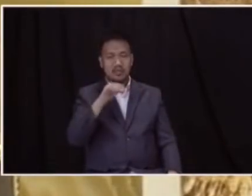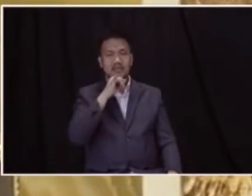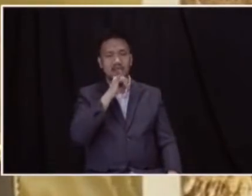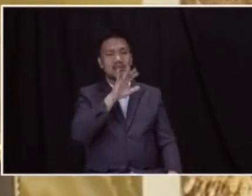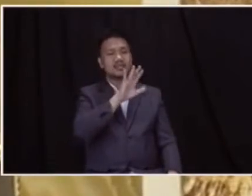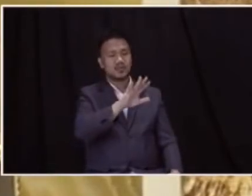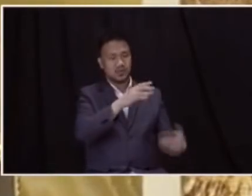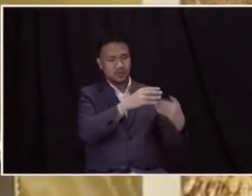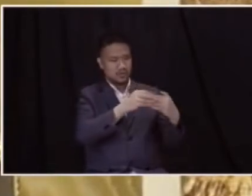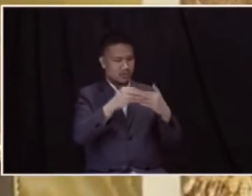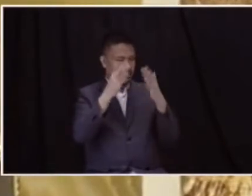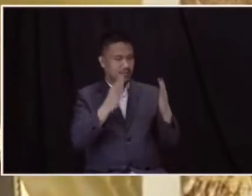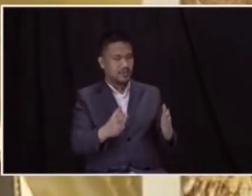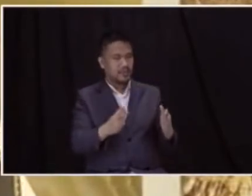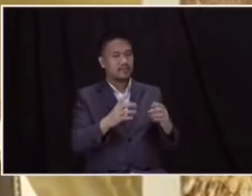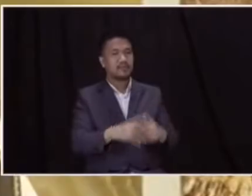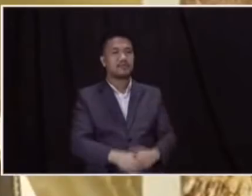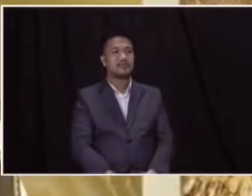is your shepherd.